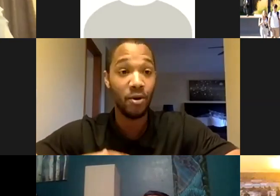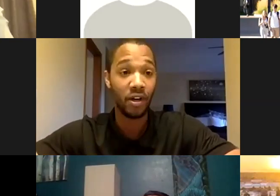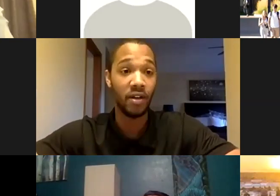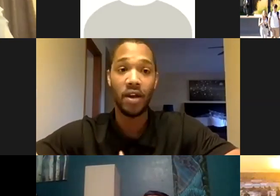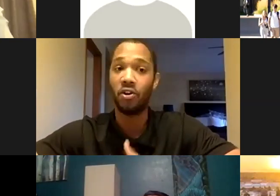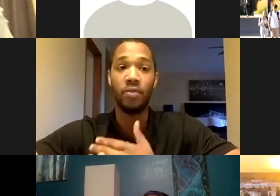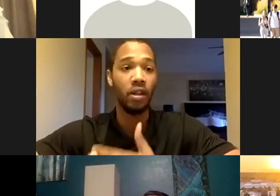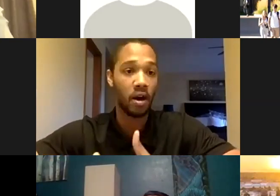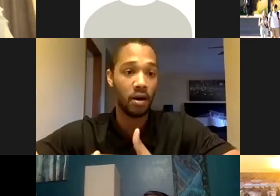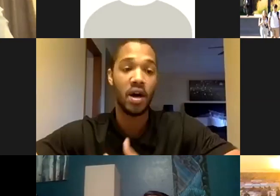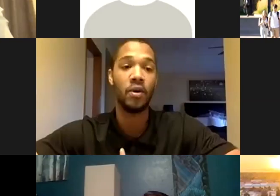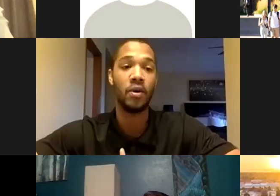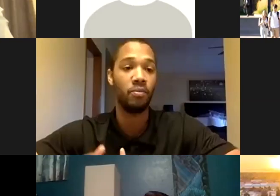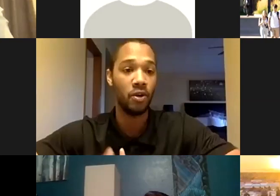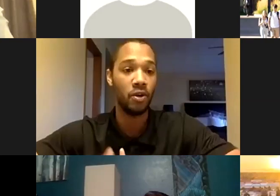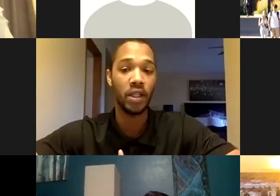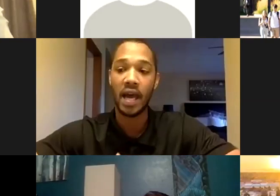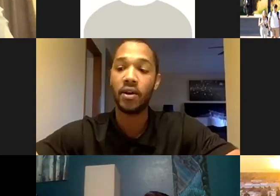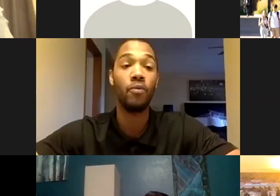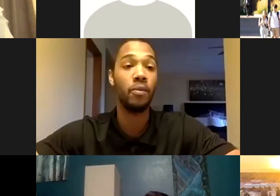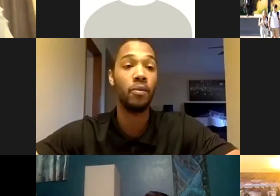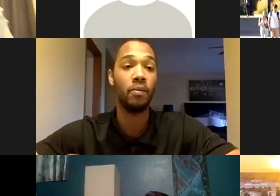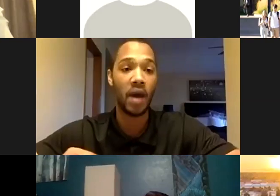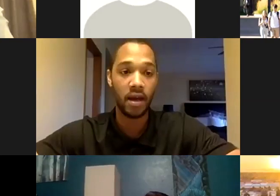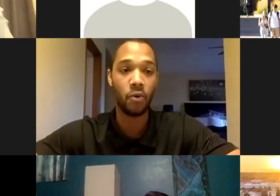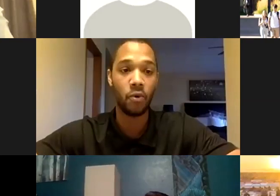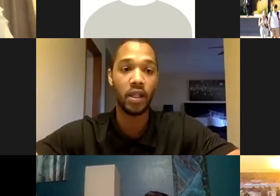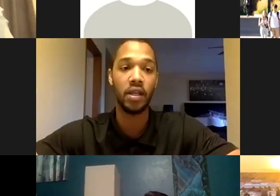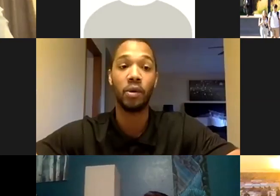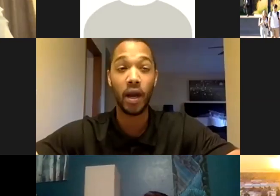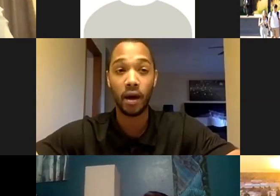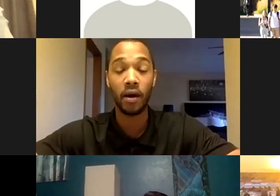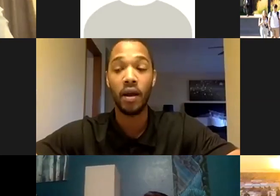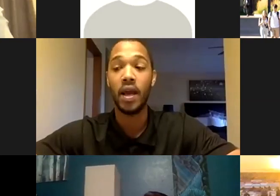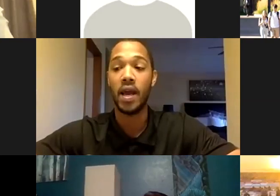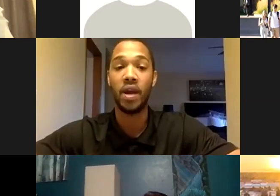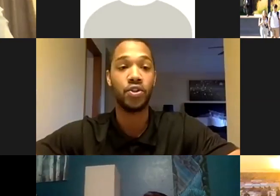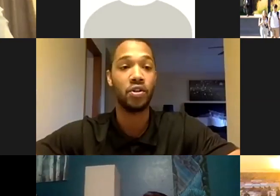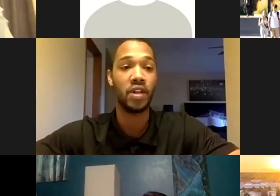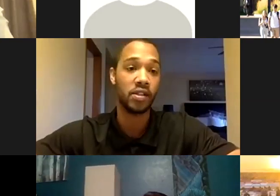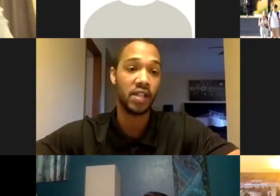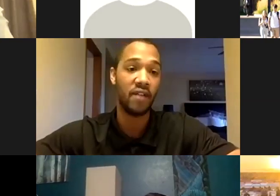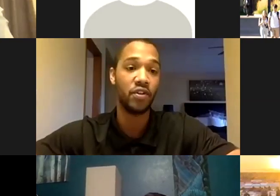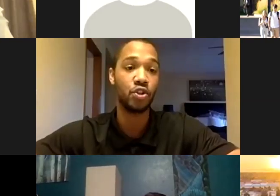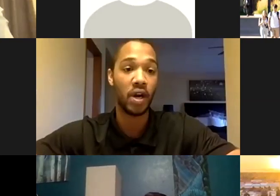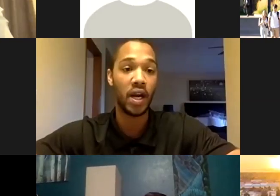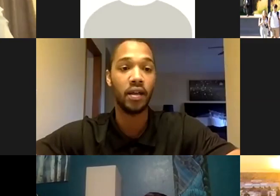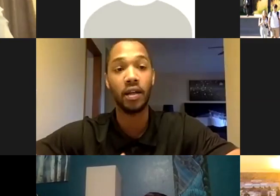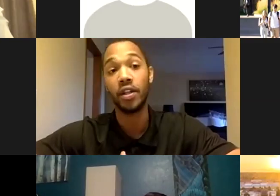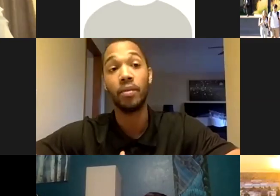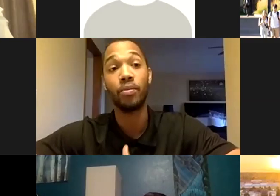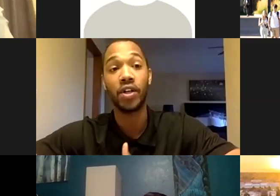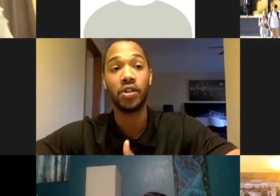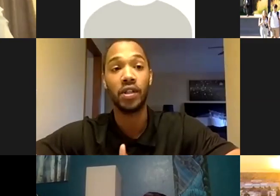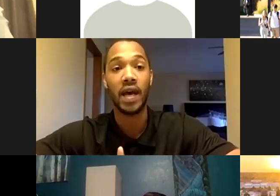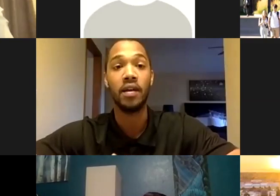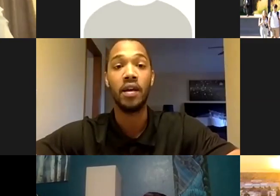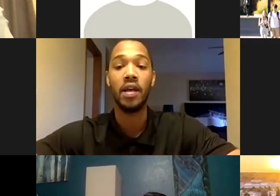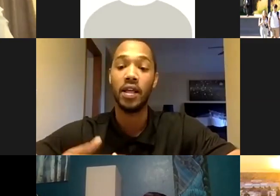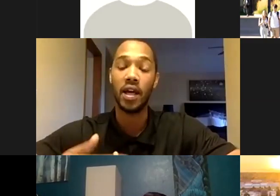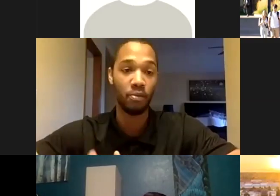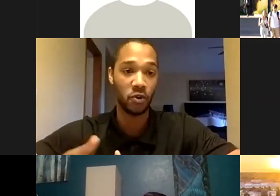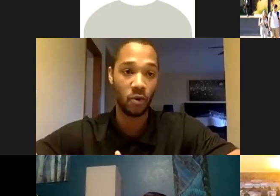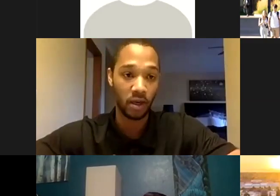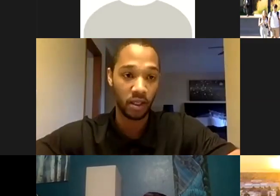community, whether it be Longmont, whether it be Greeley, how can we adequately prepare and make sure that our staff is trained and under the impression that